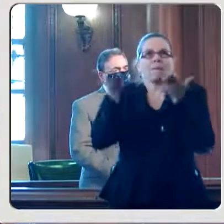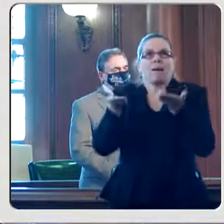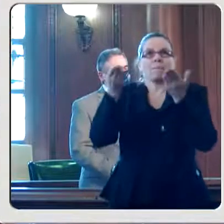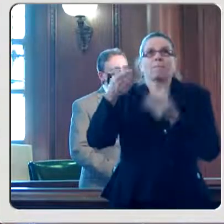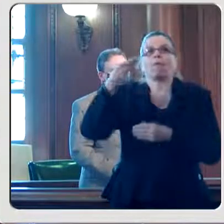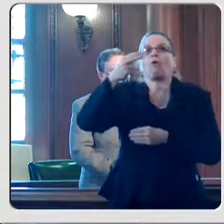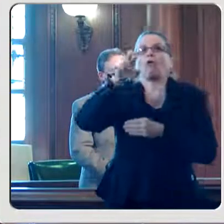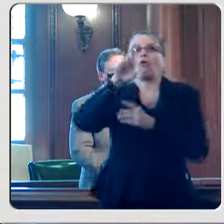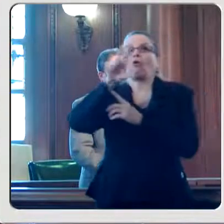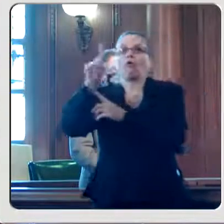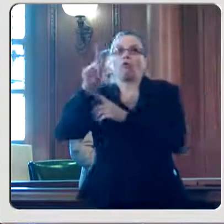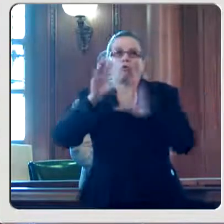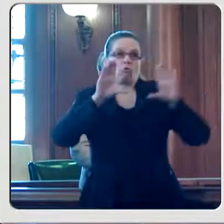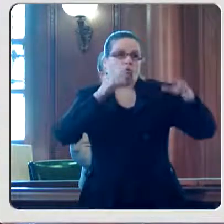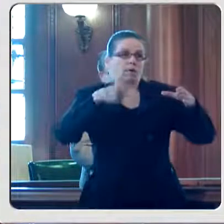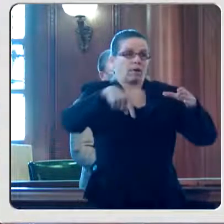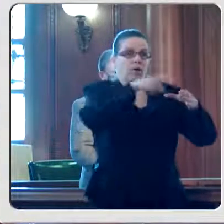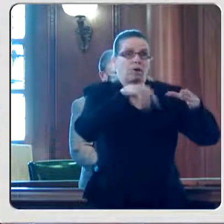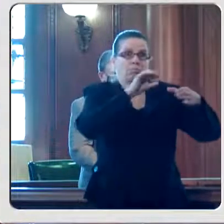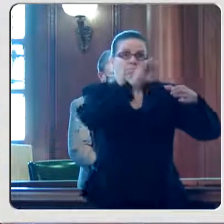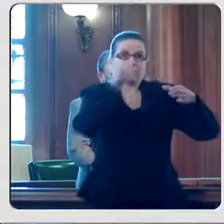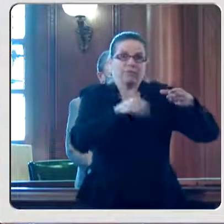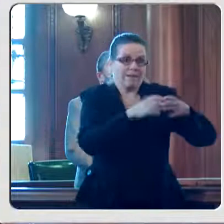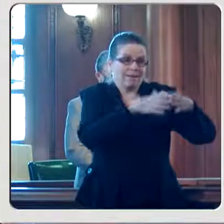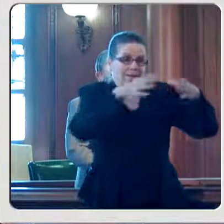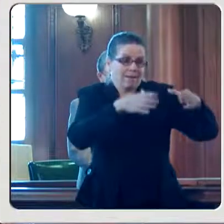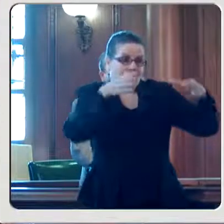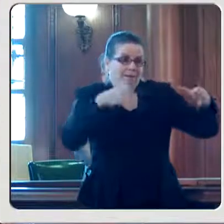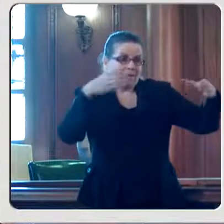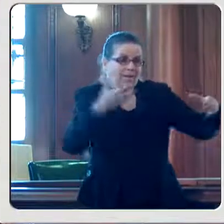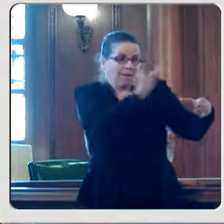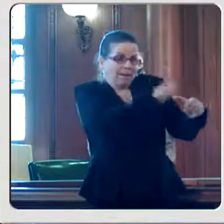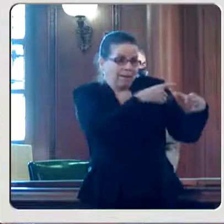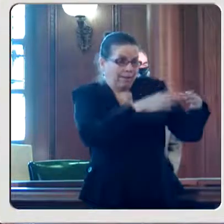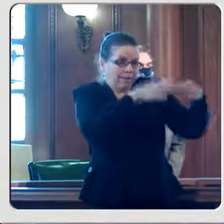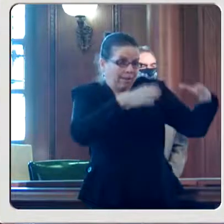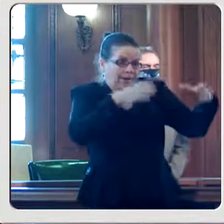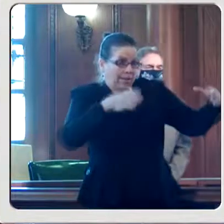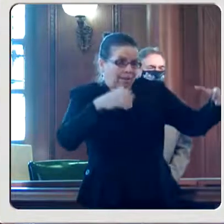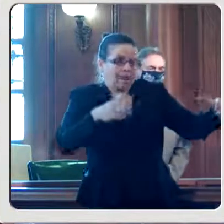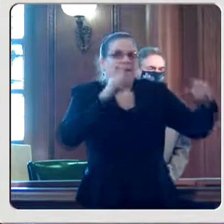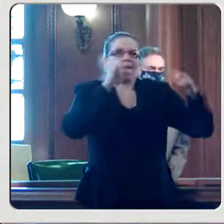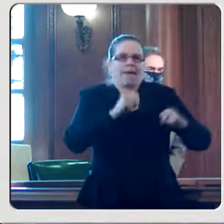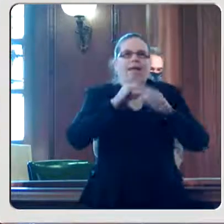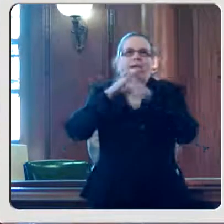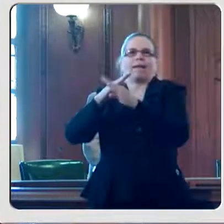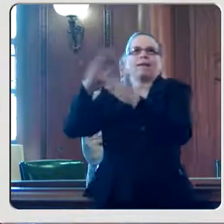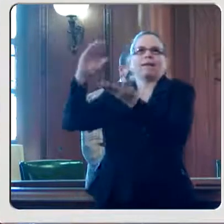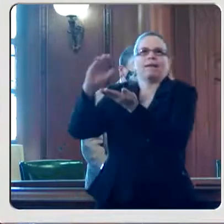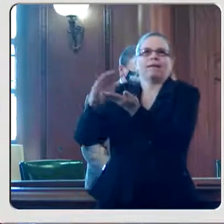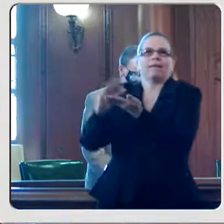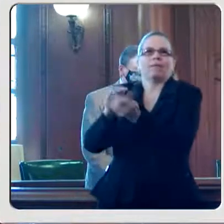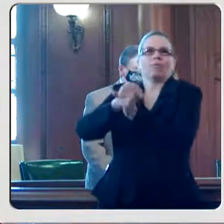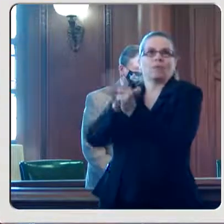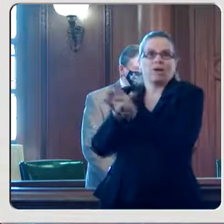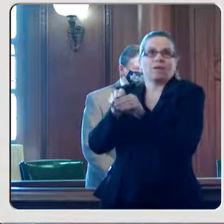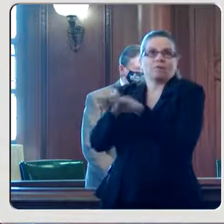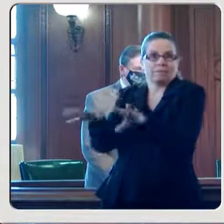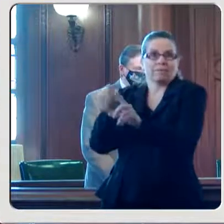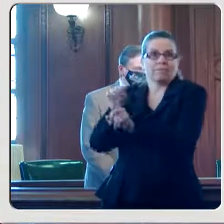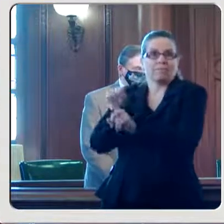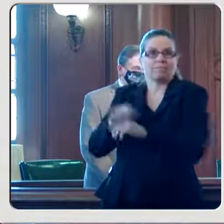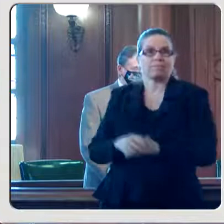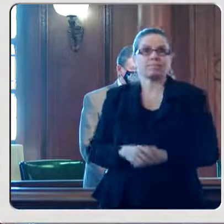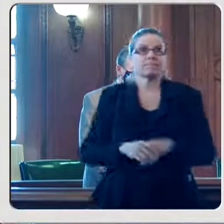And so we particularly want to encourage the Commonwealth to set